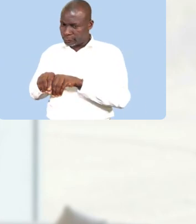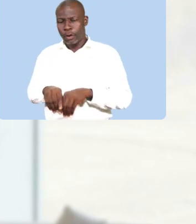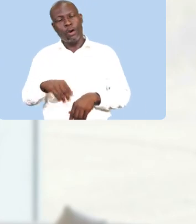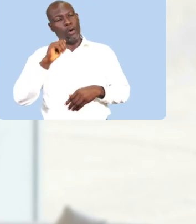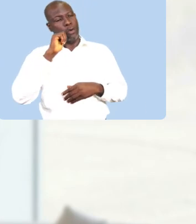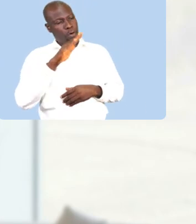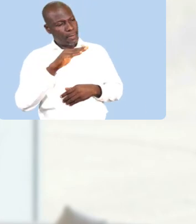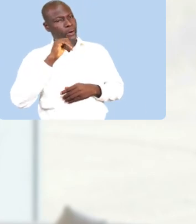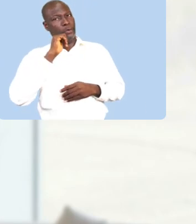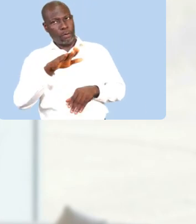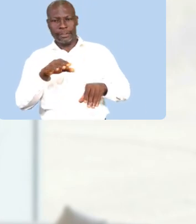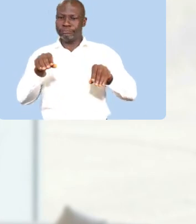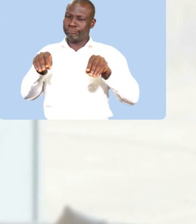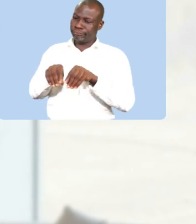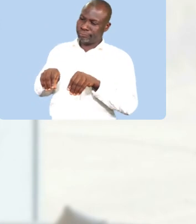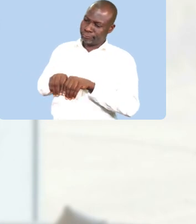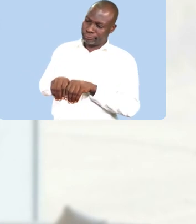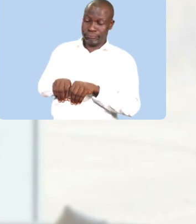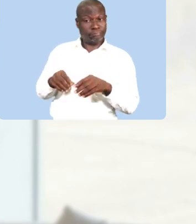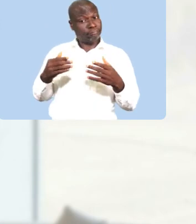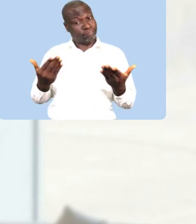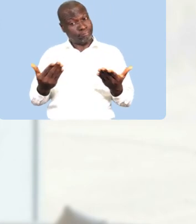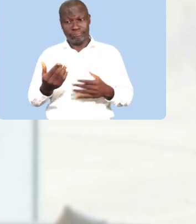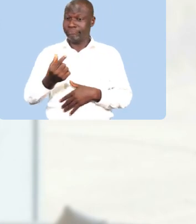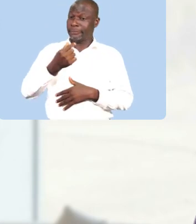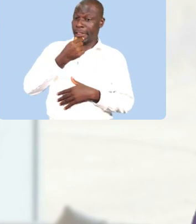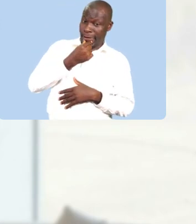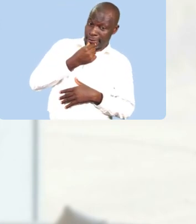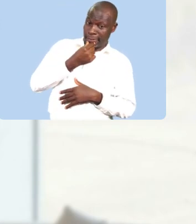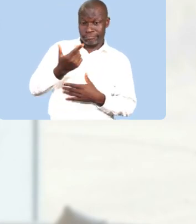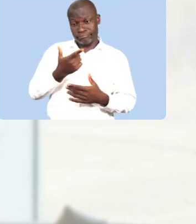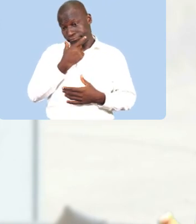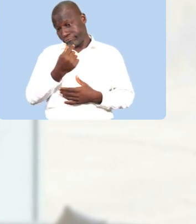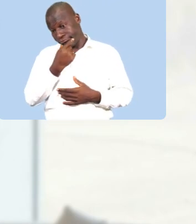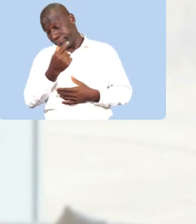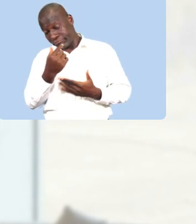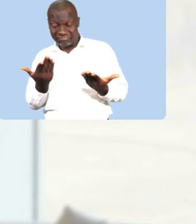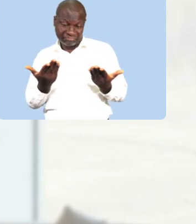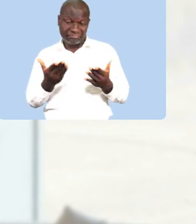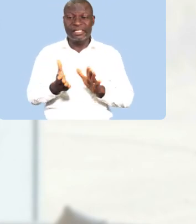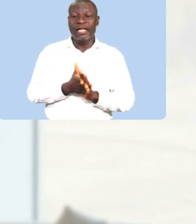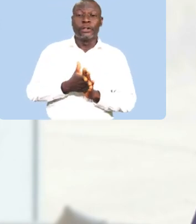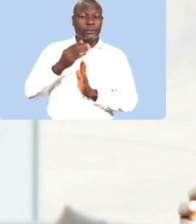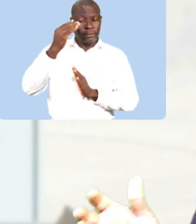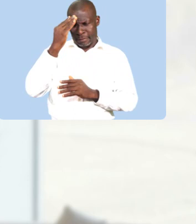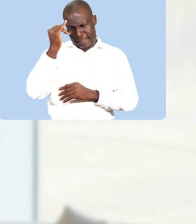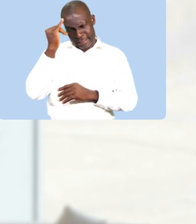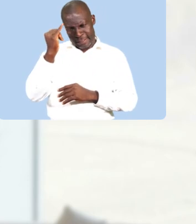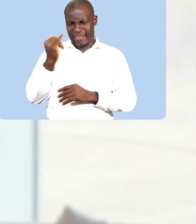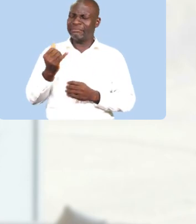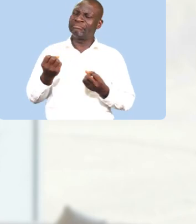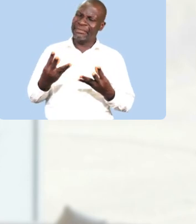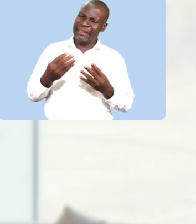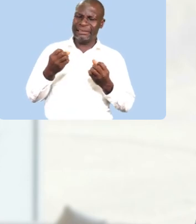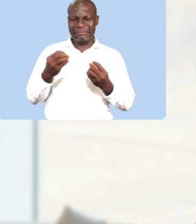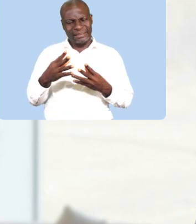eni ema, a eni ema, eda, Eho ensamwa aye bubruja